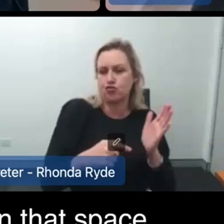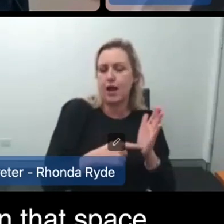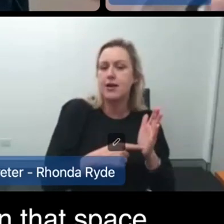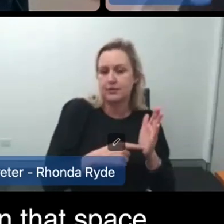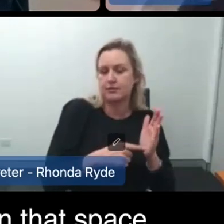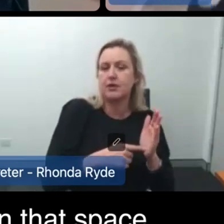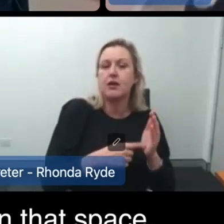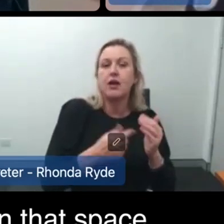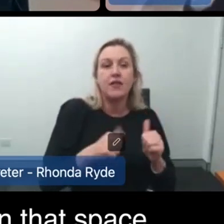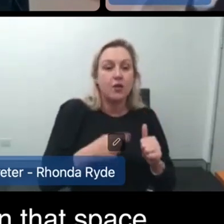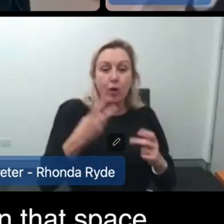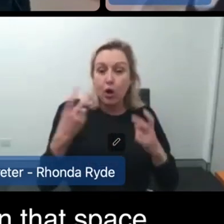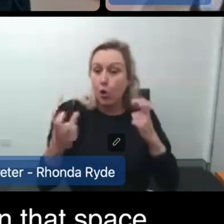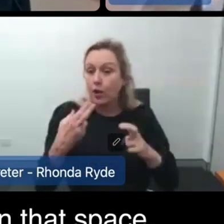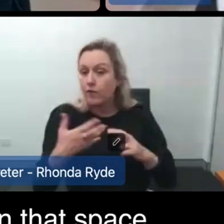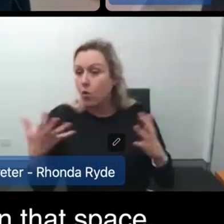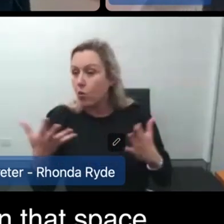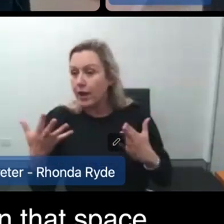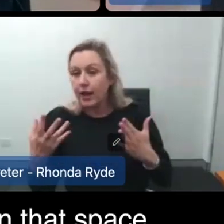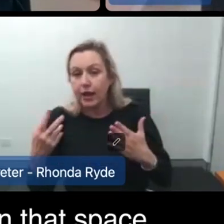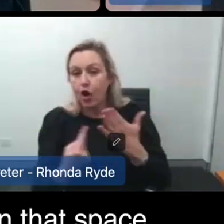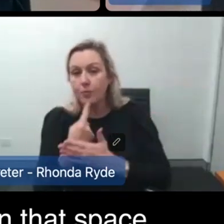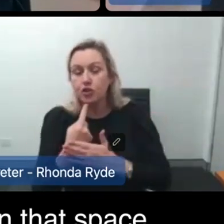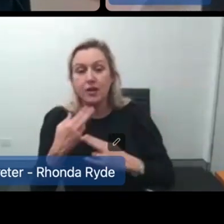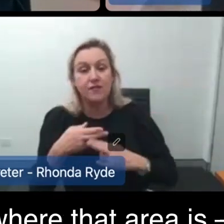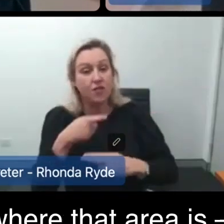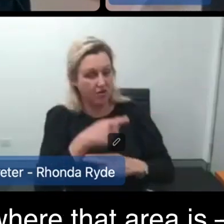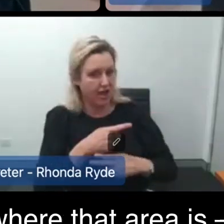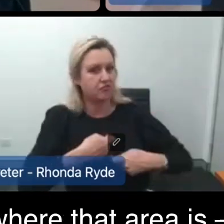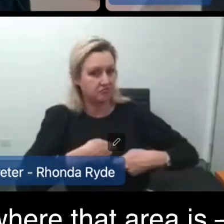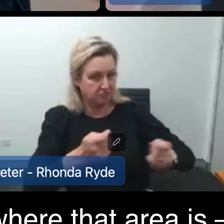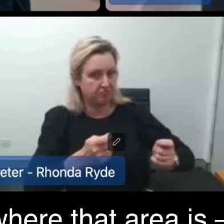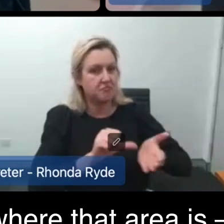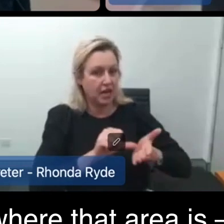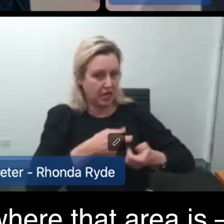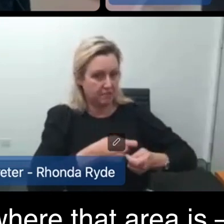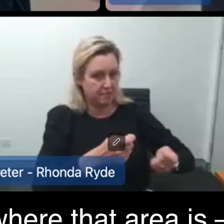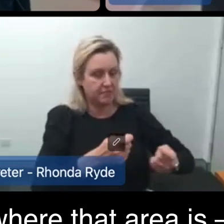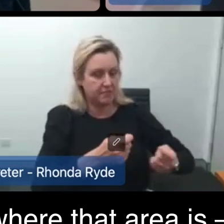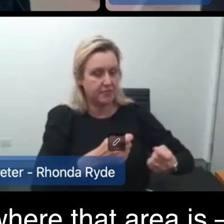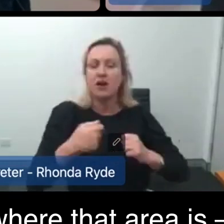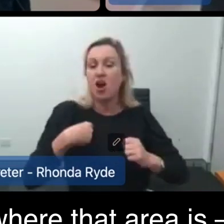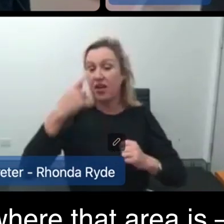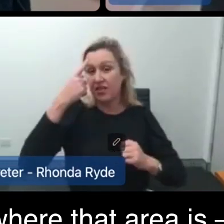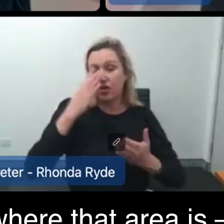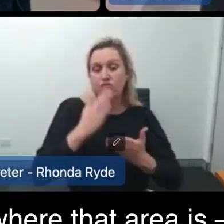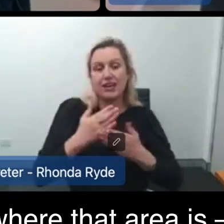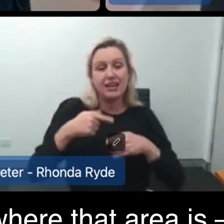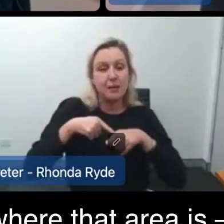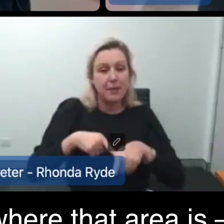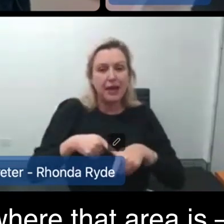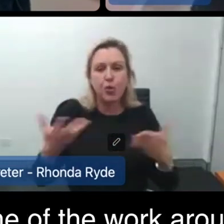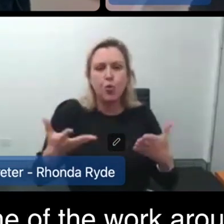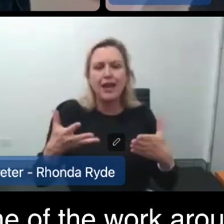at what opportunities we have in that space. But ultimately, I think, depending upon where that